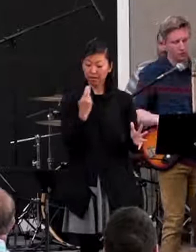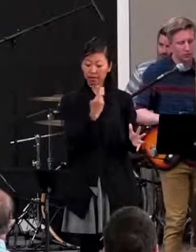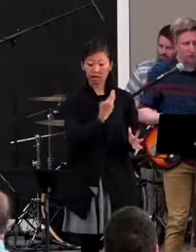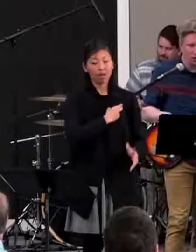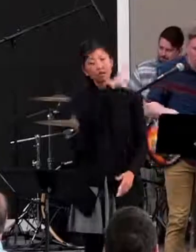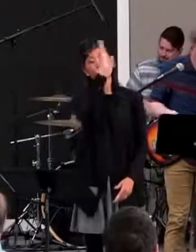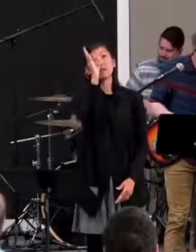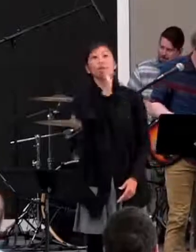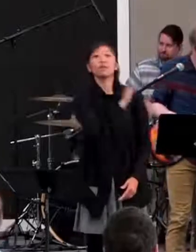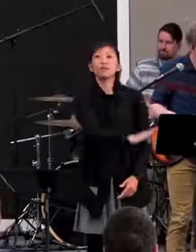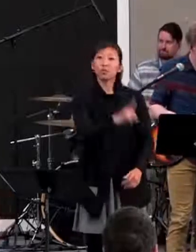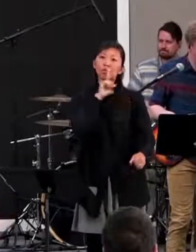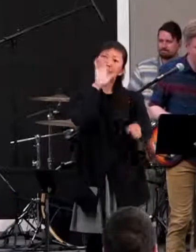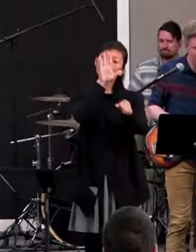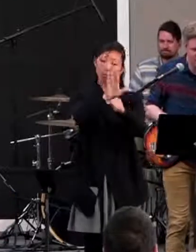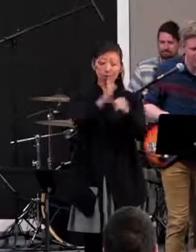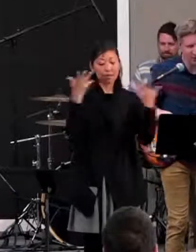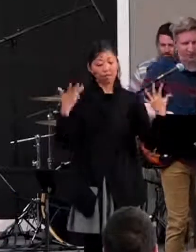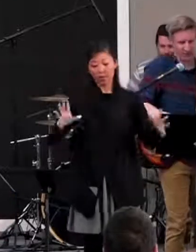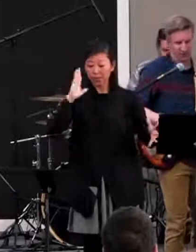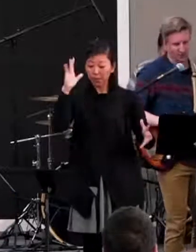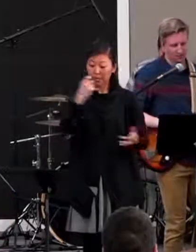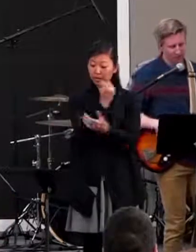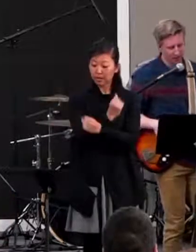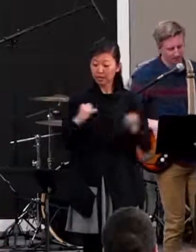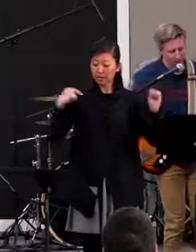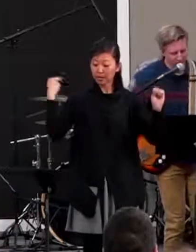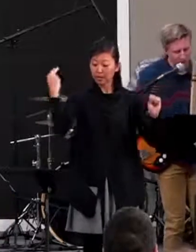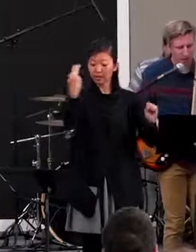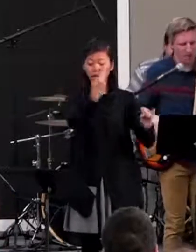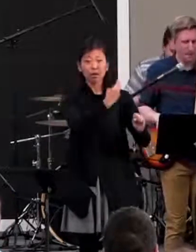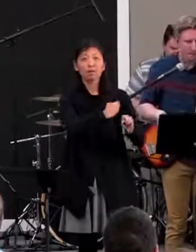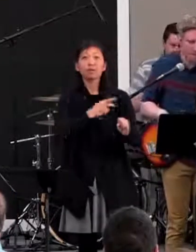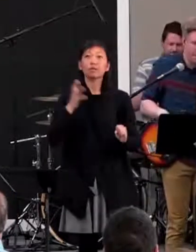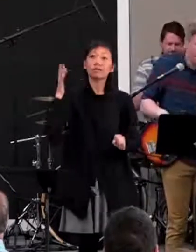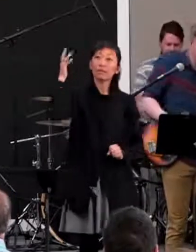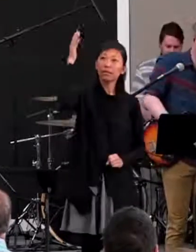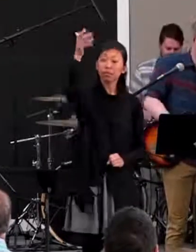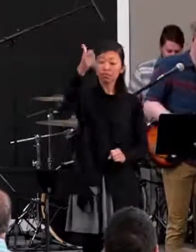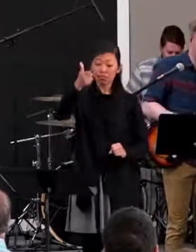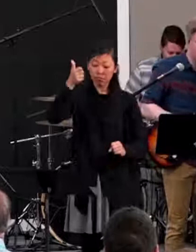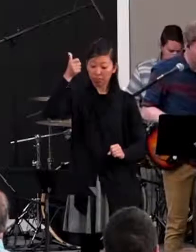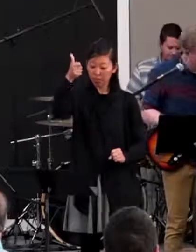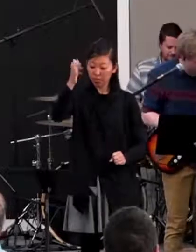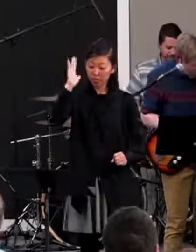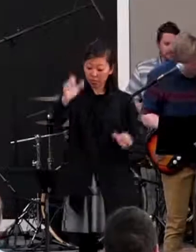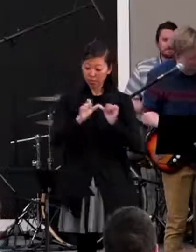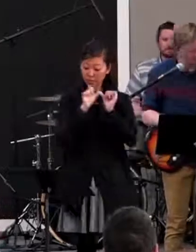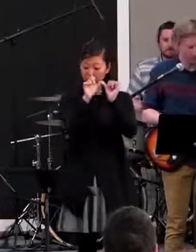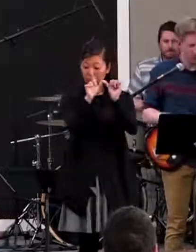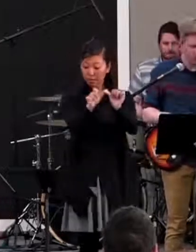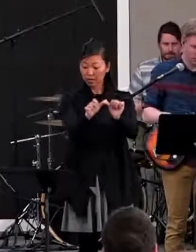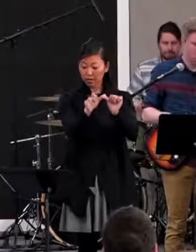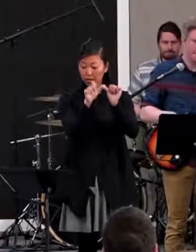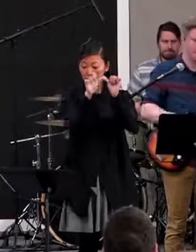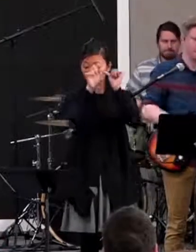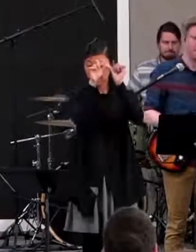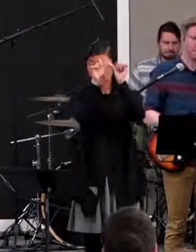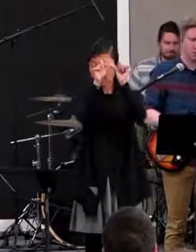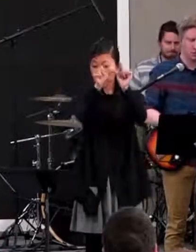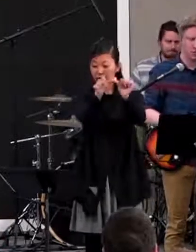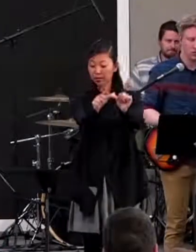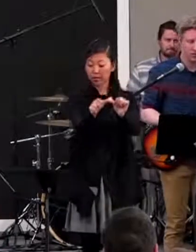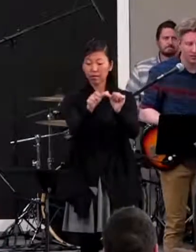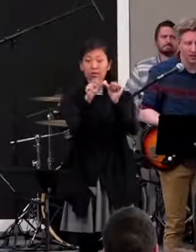your promise to save. And you will not for a